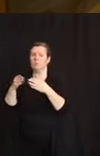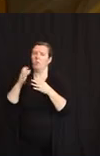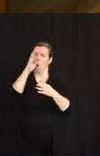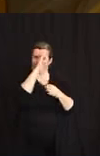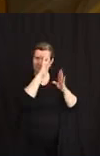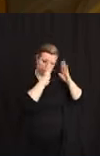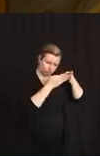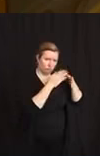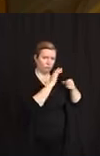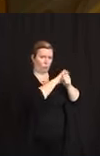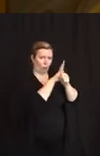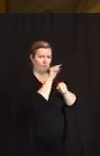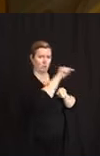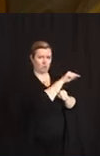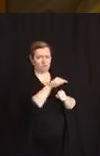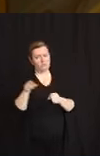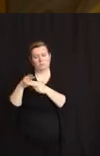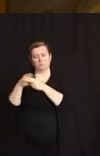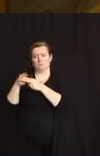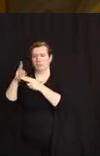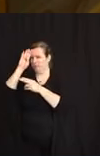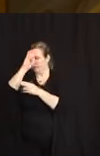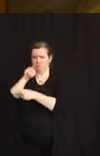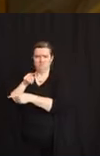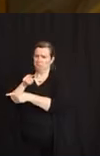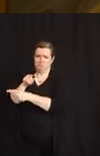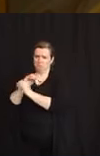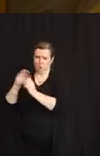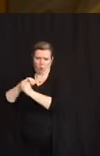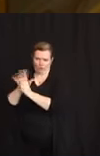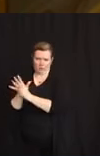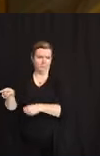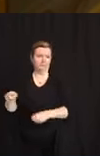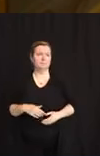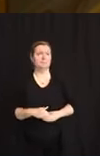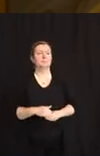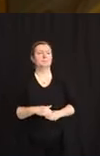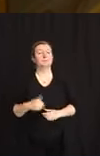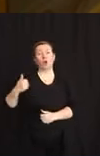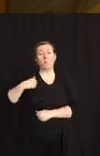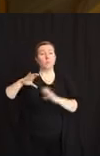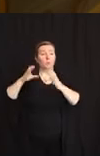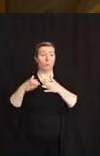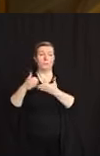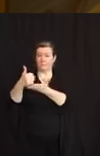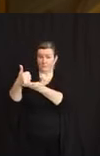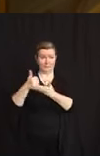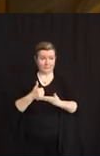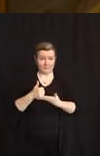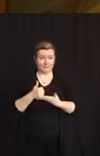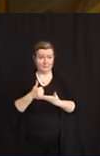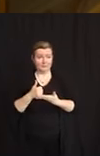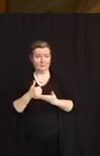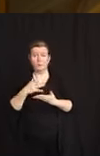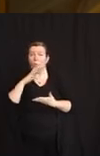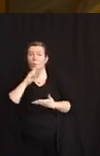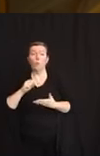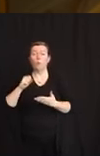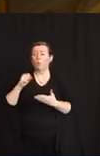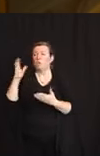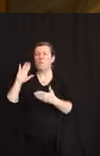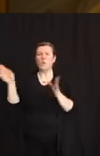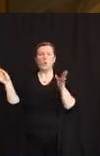Army Corps to reopen closed hospitals. And as you know, we're using a hotel to offer healthcare workers a place